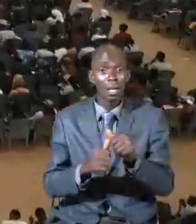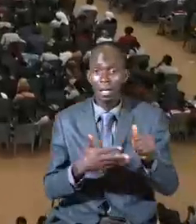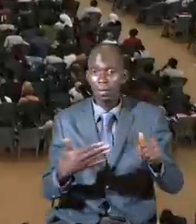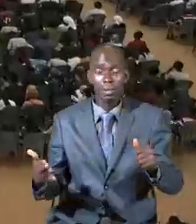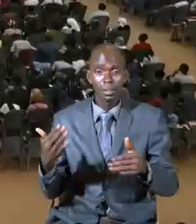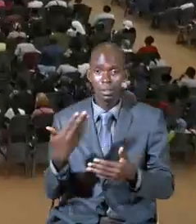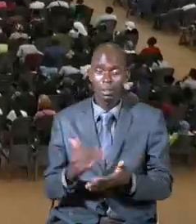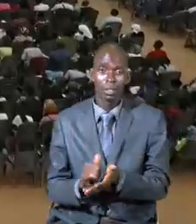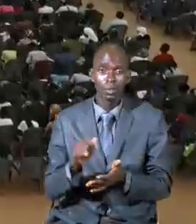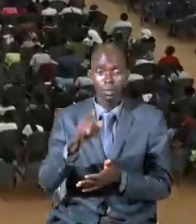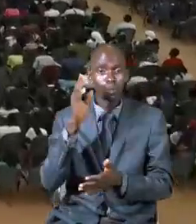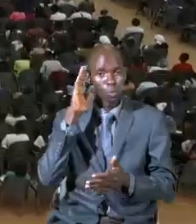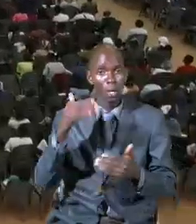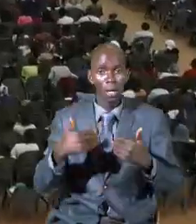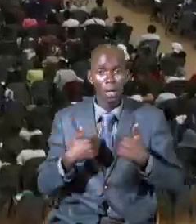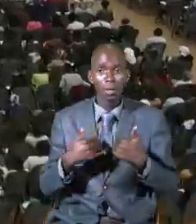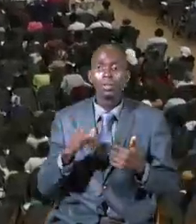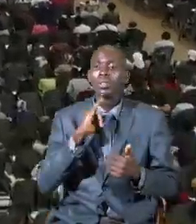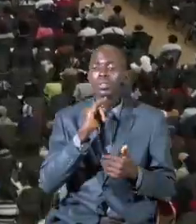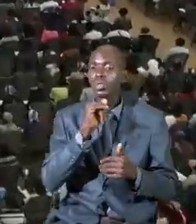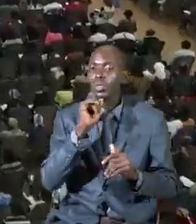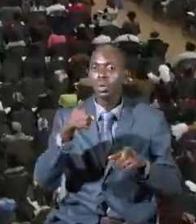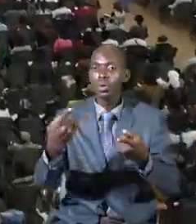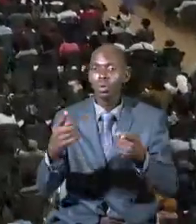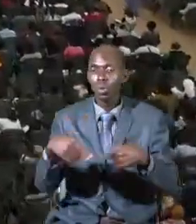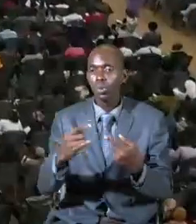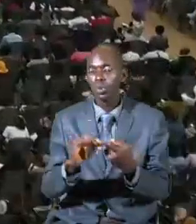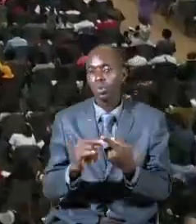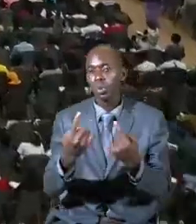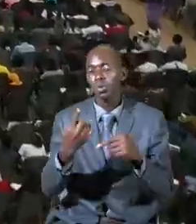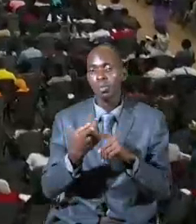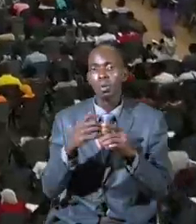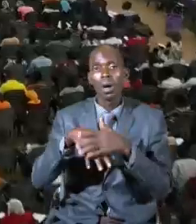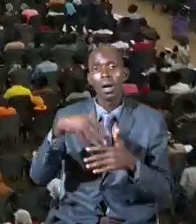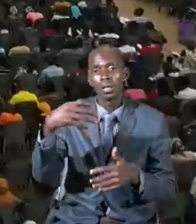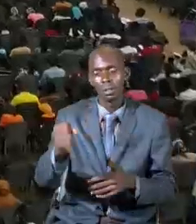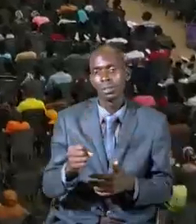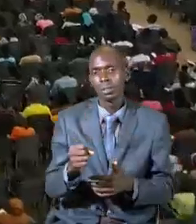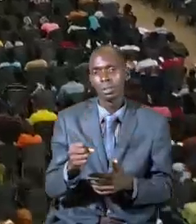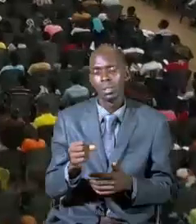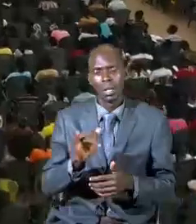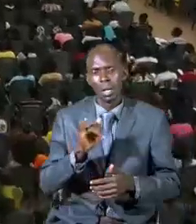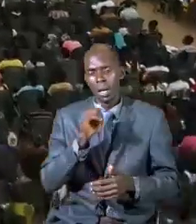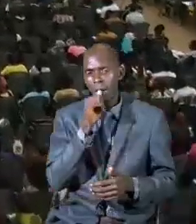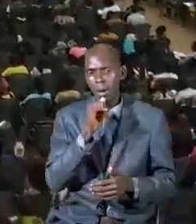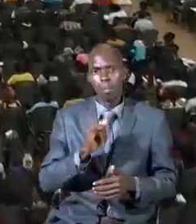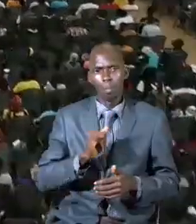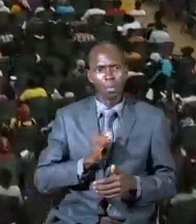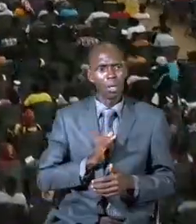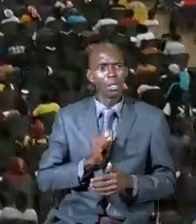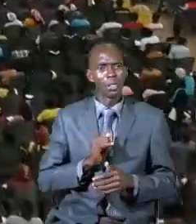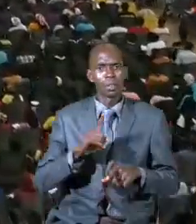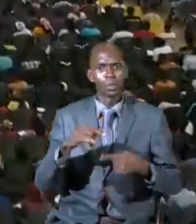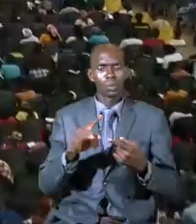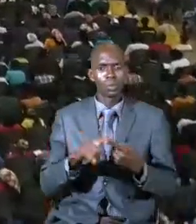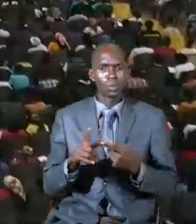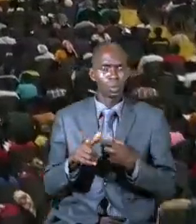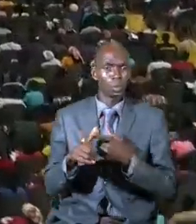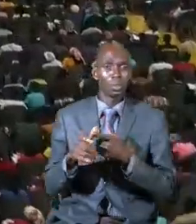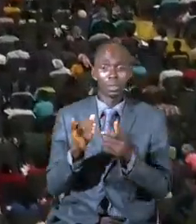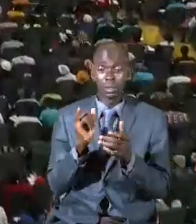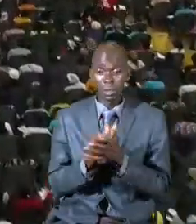have is not going to come from outside. Am I going to run? Feet are not going to come from outside.